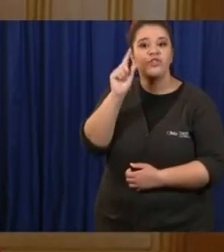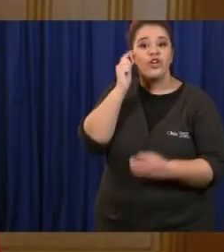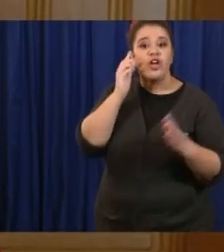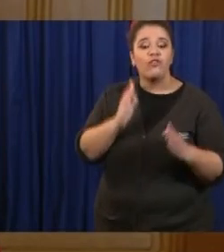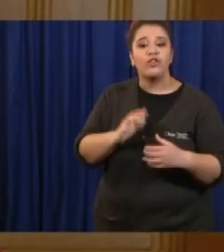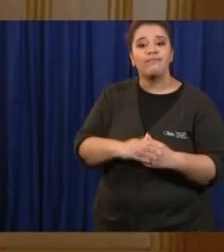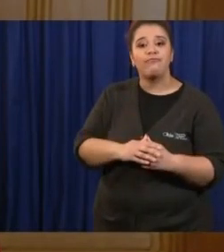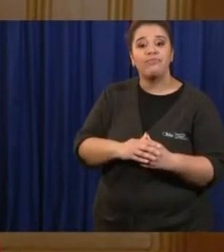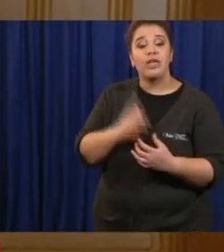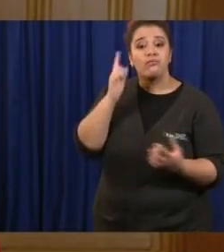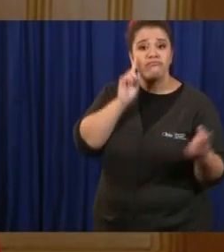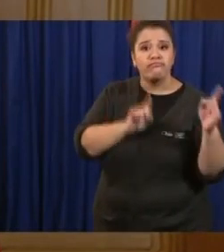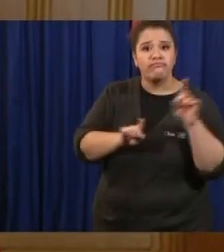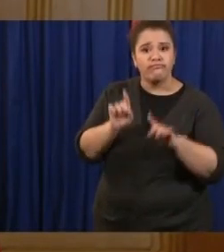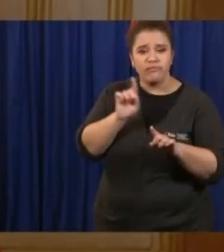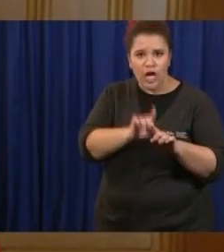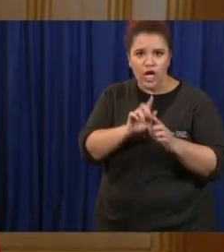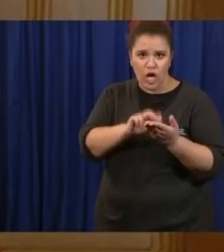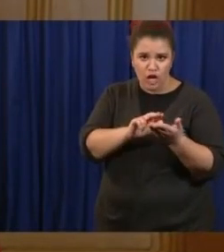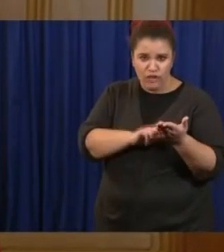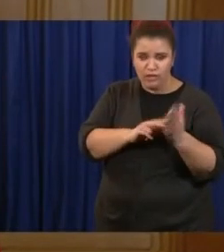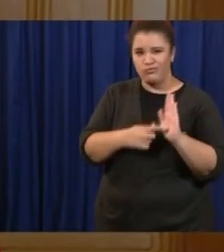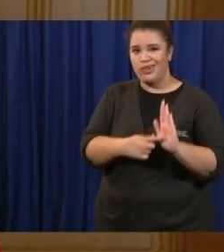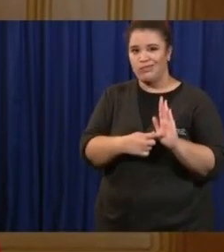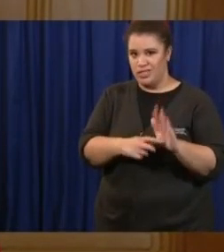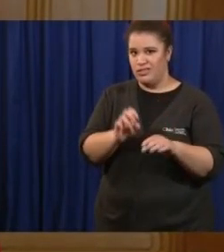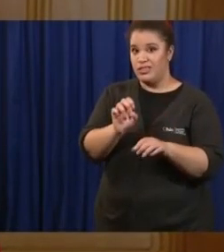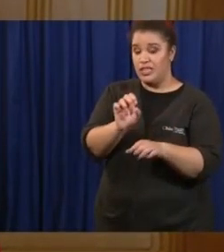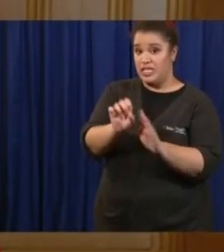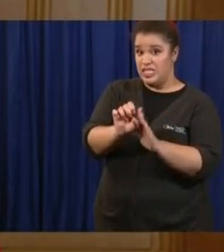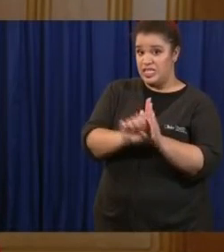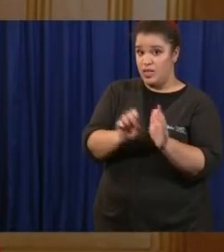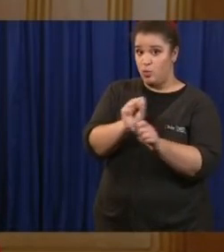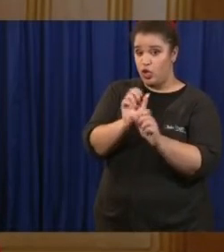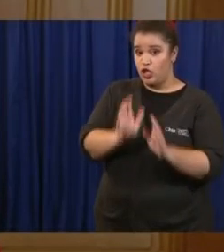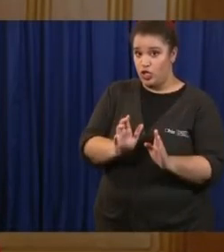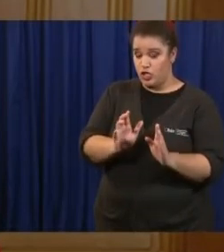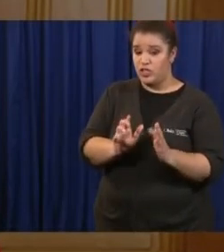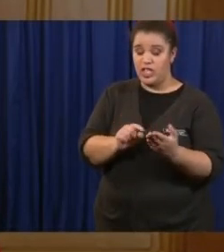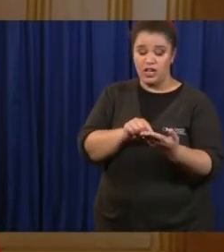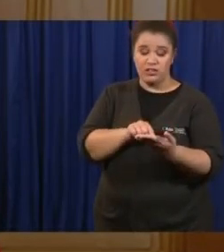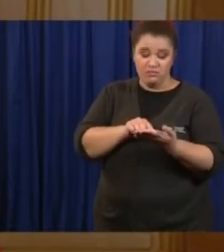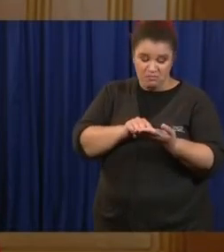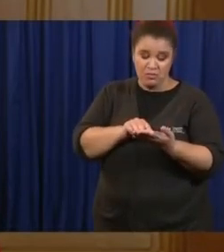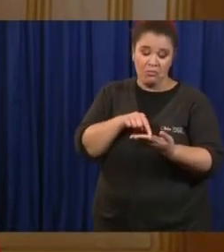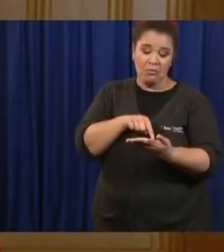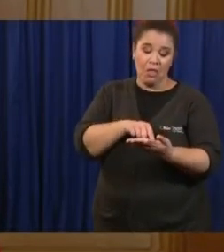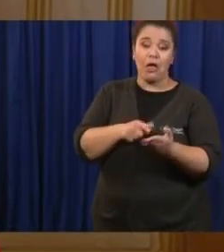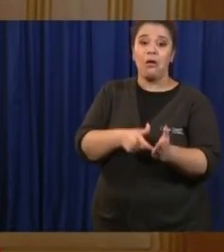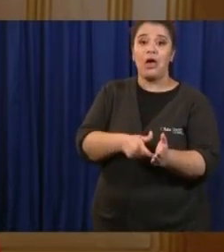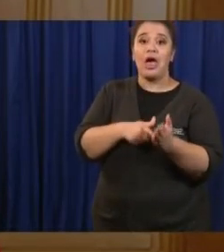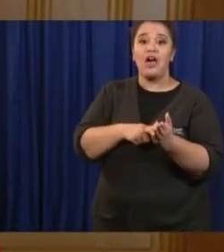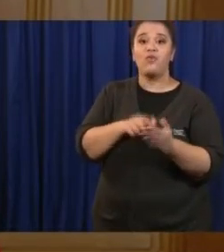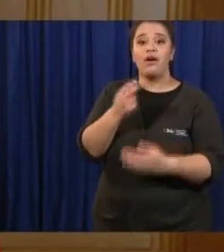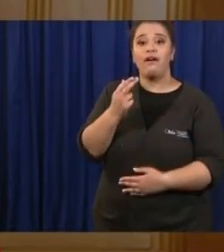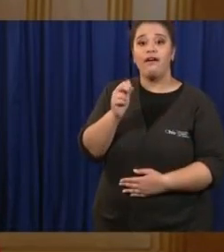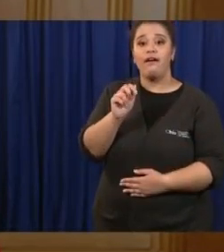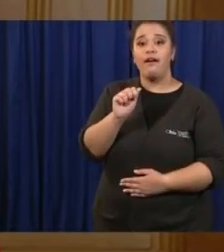union representing state workers has a provision in it that allows for hazard pay premium of $8 an